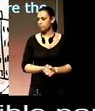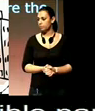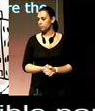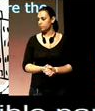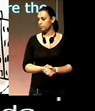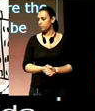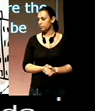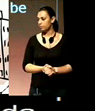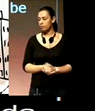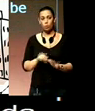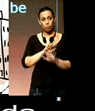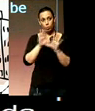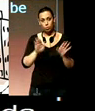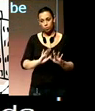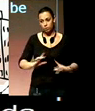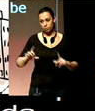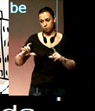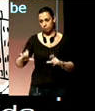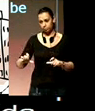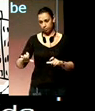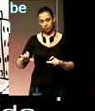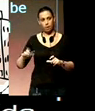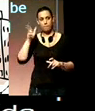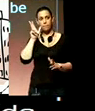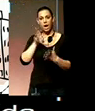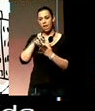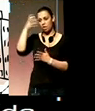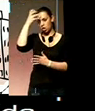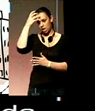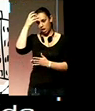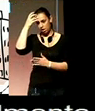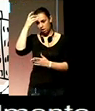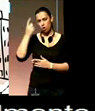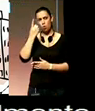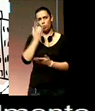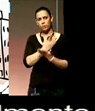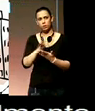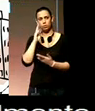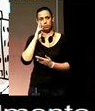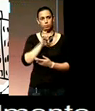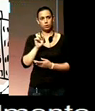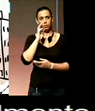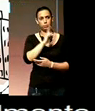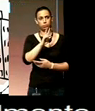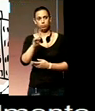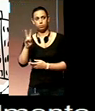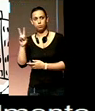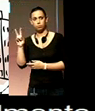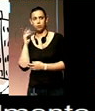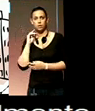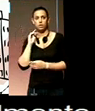with reduced mobility. And to finish, the Royal Palace of